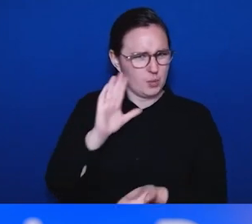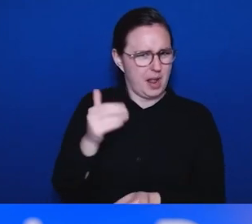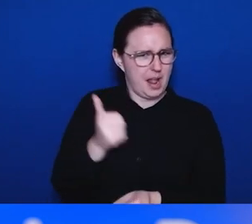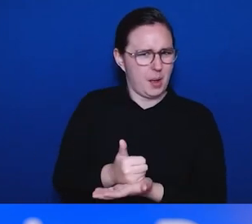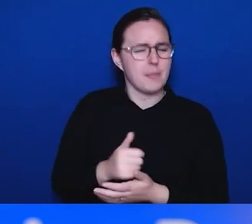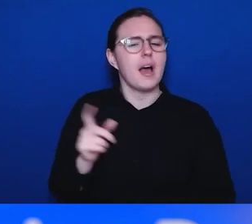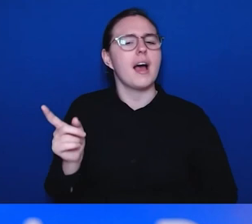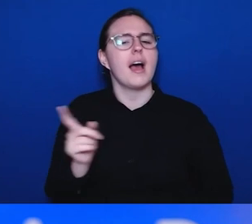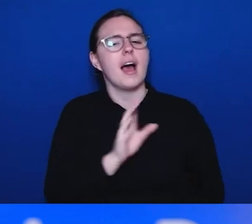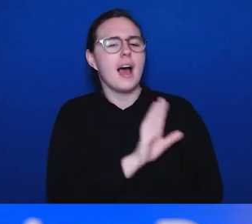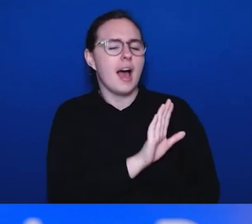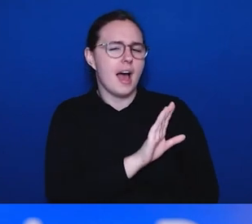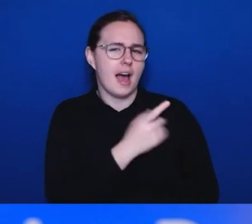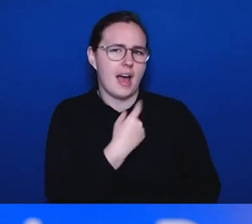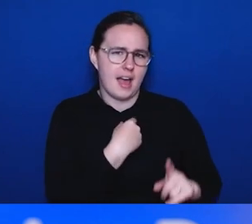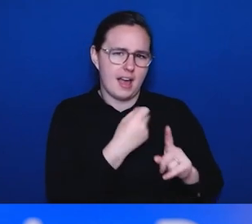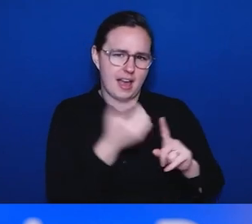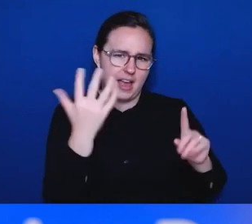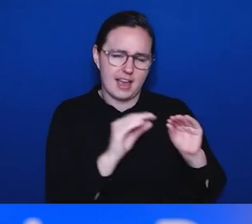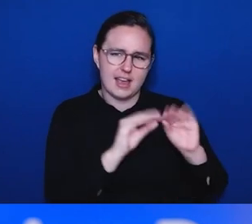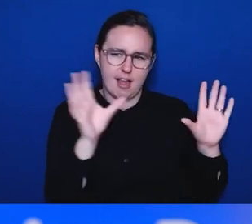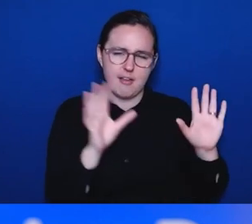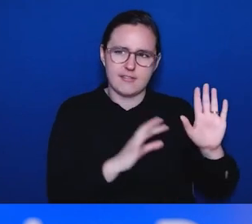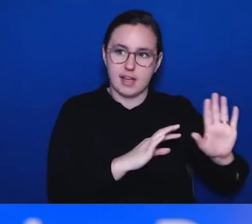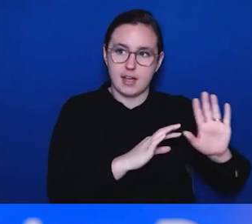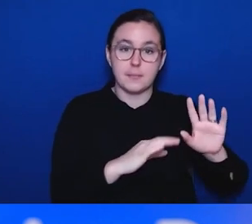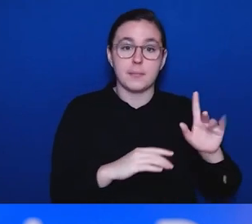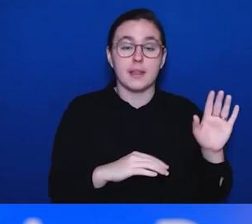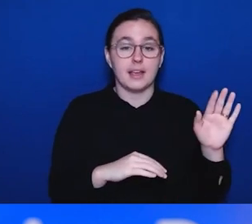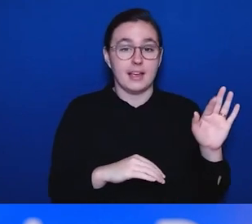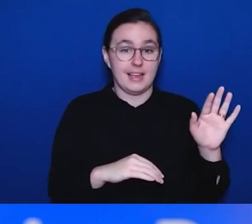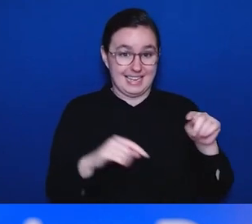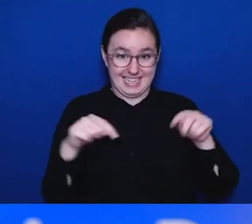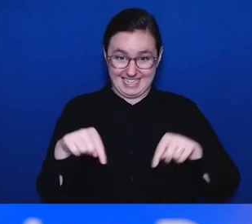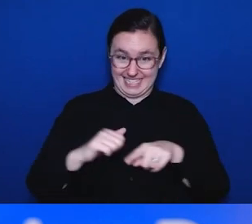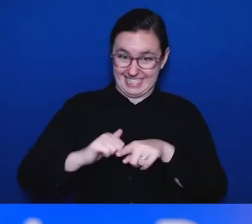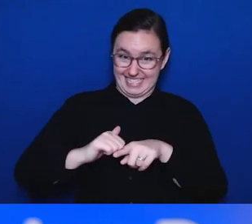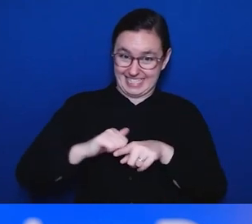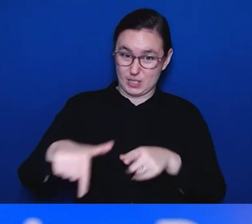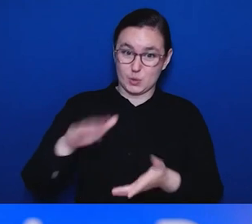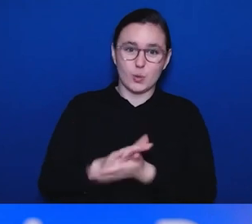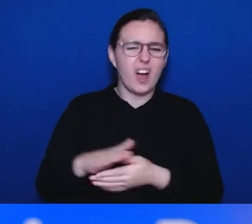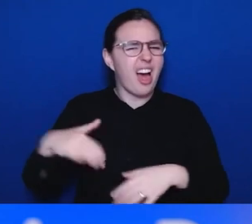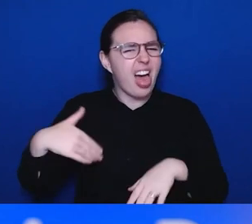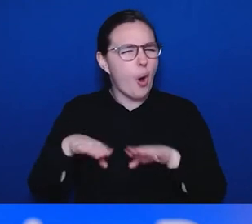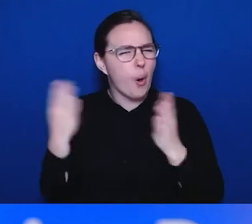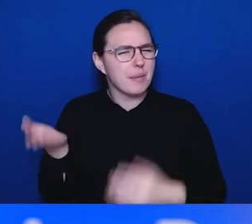are they going to do if not help ease some of the woes we're seeing in the healthcare system? Yeah, perhaps I can